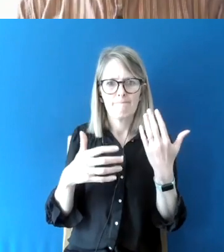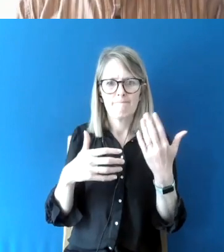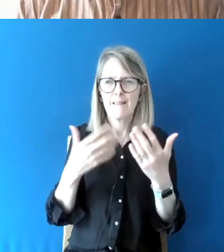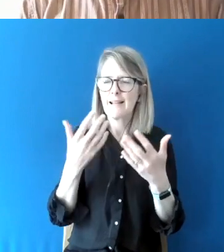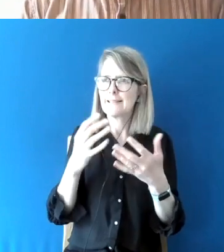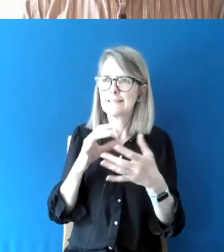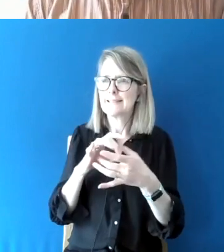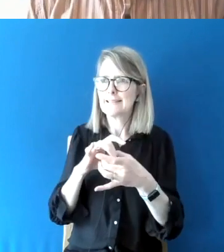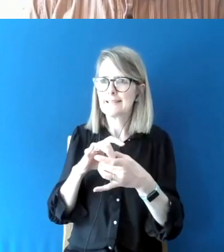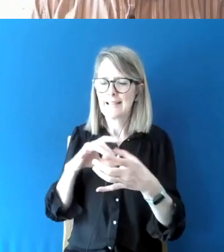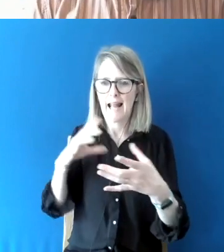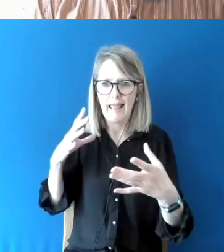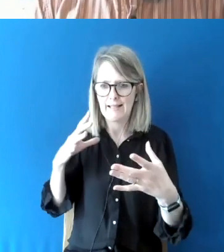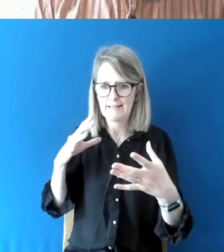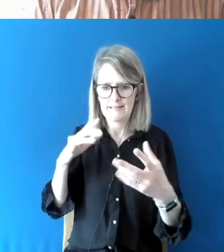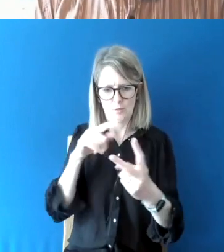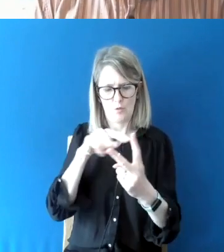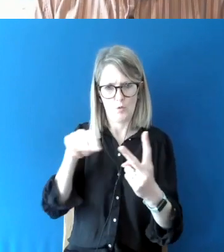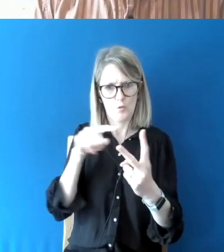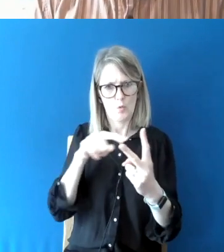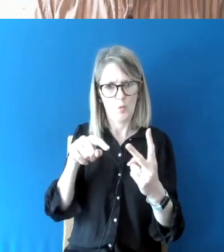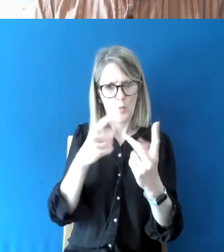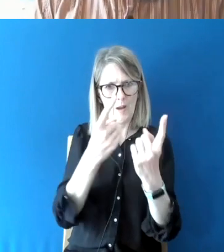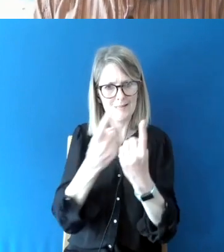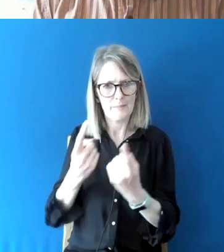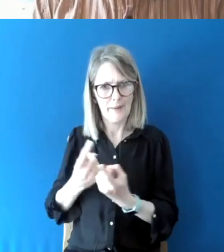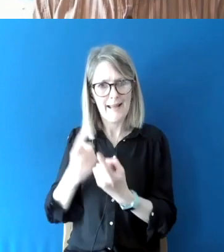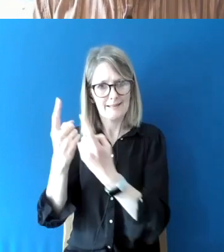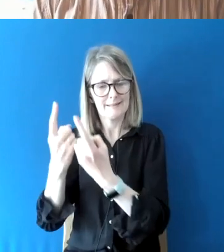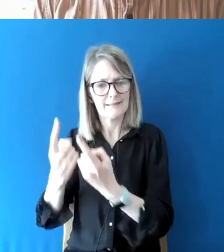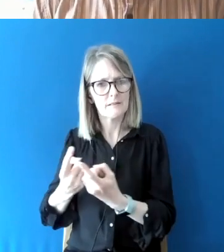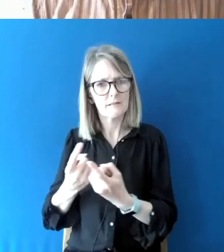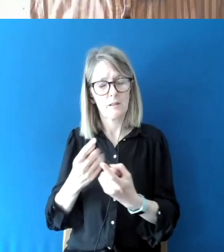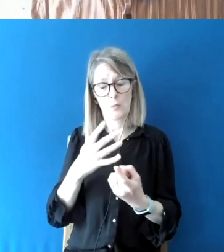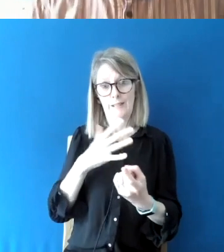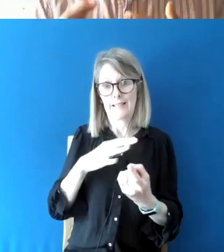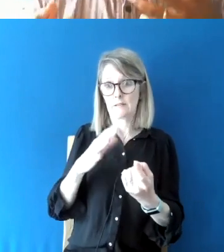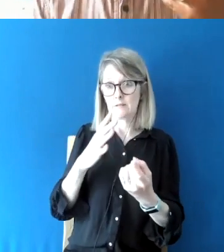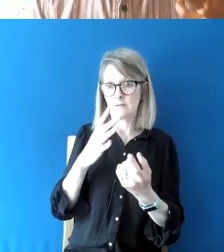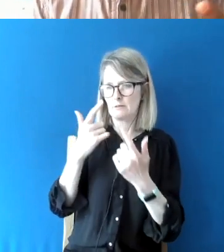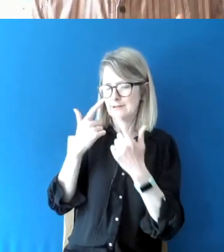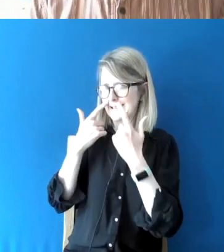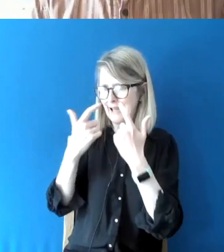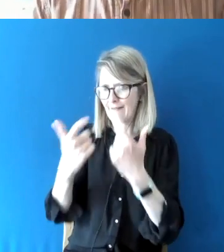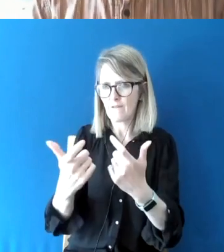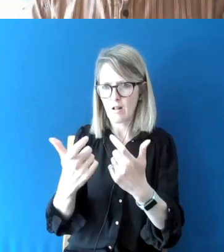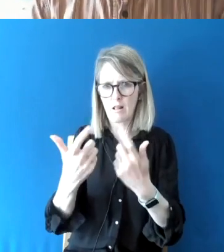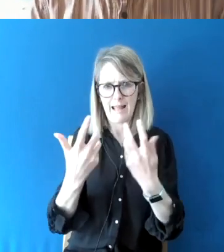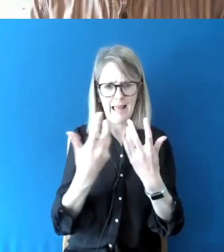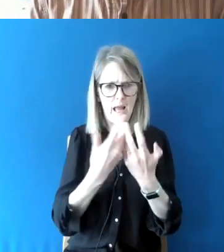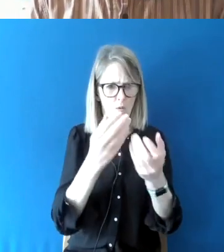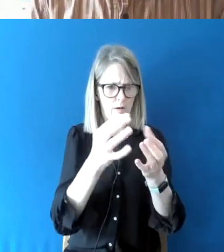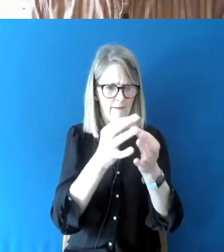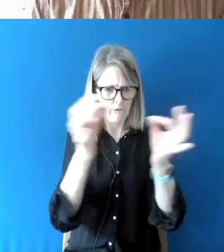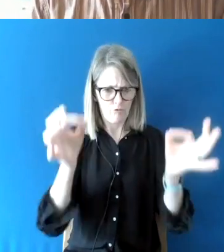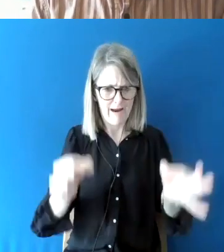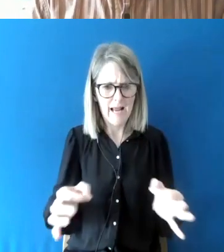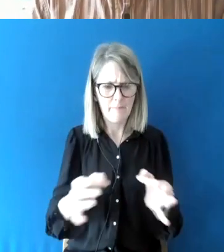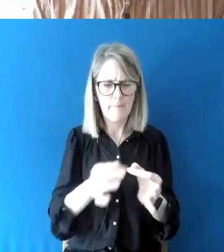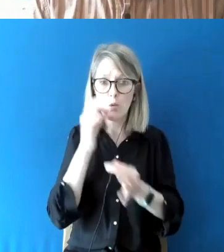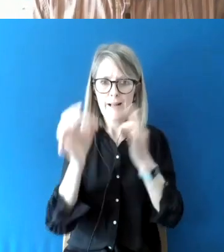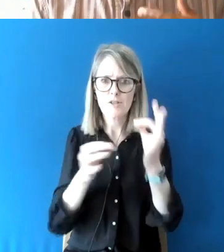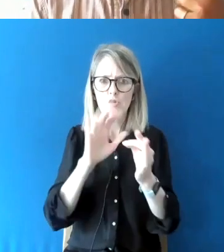delinked those two aspects, and I think we need to be very careful how we frame questions around justice,